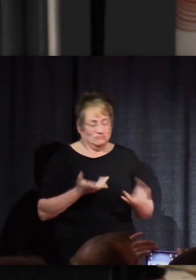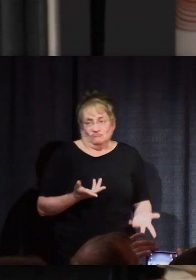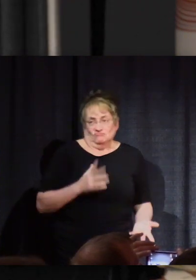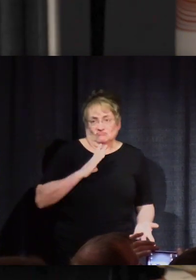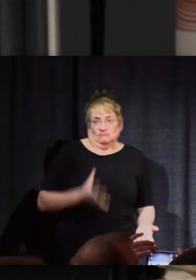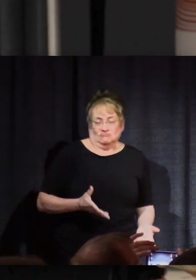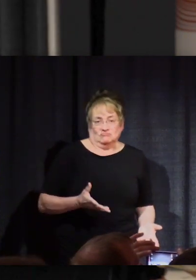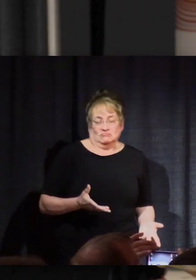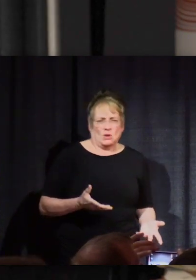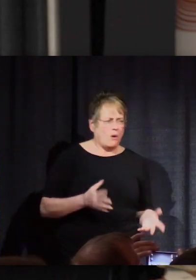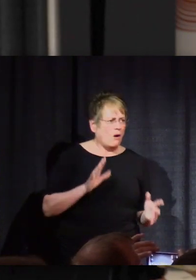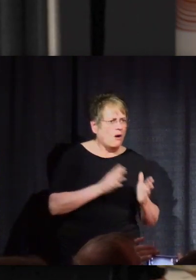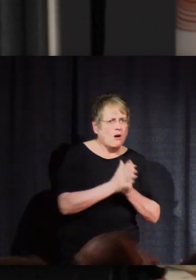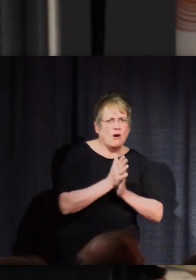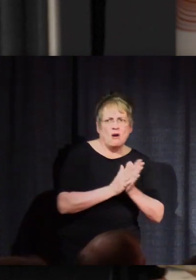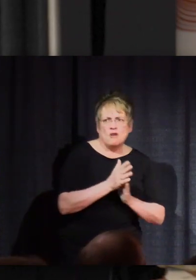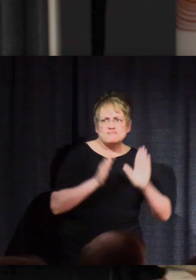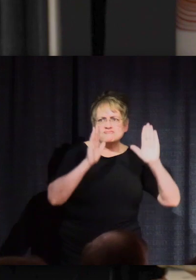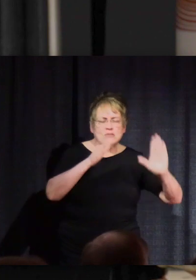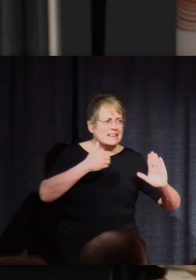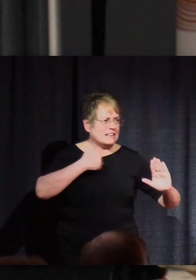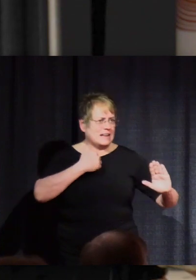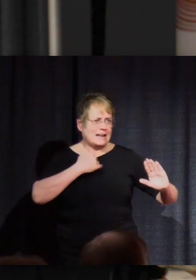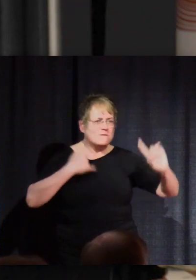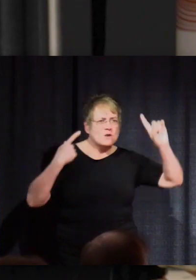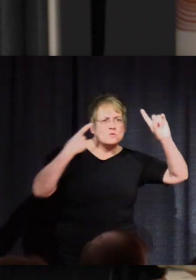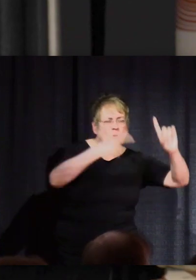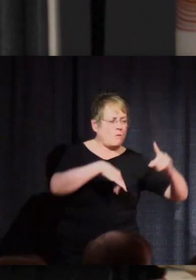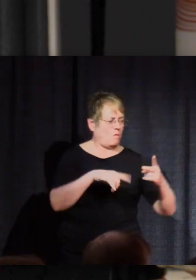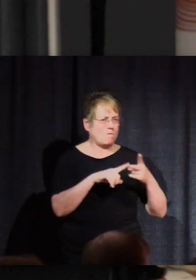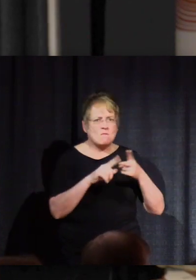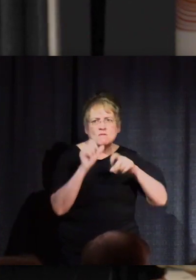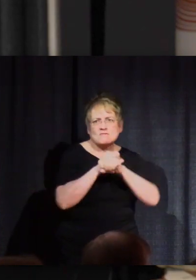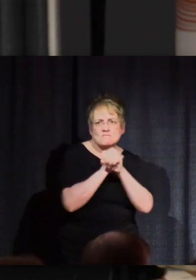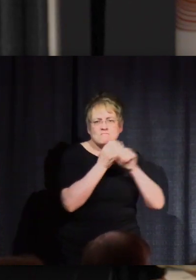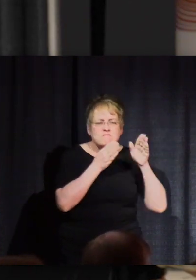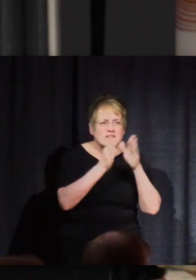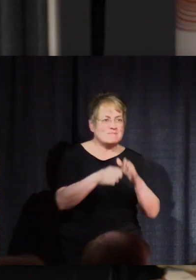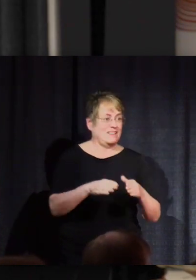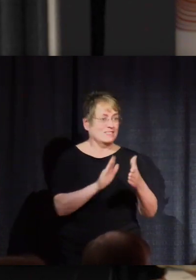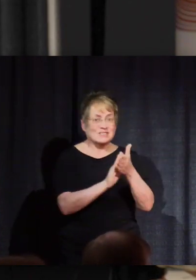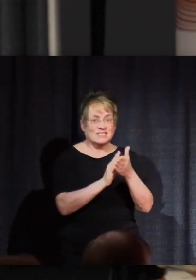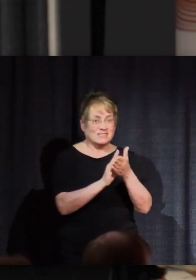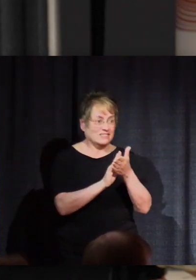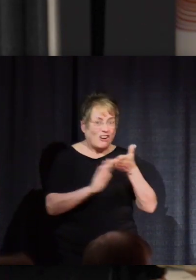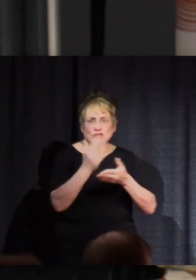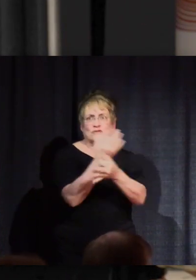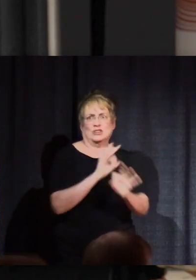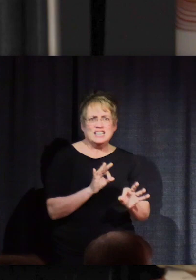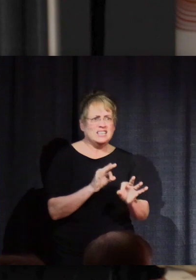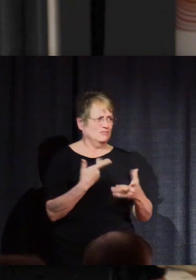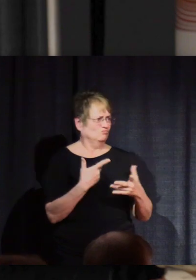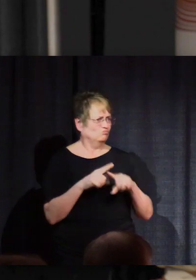it sounded great. The Army would provide me with clear direction, a career path, free college,